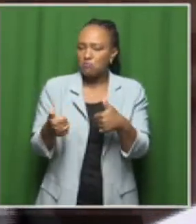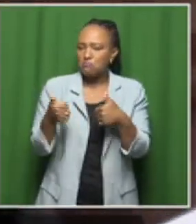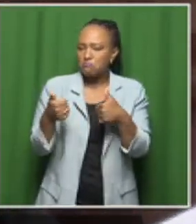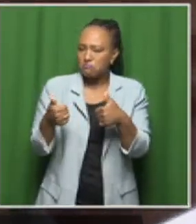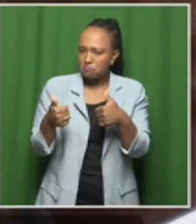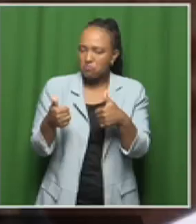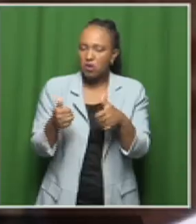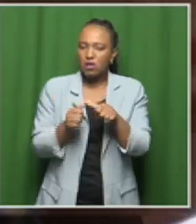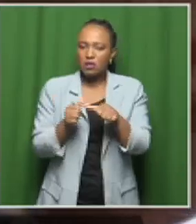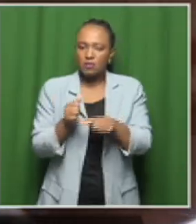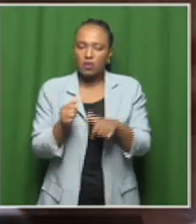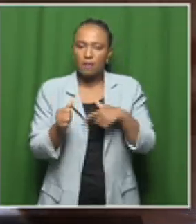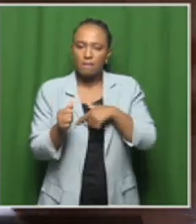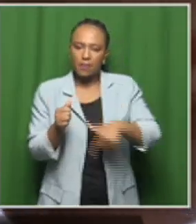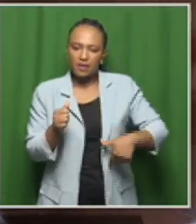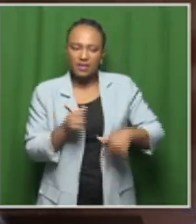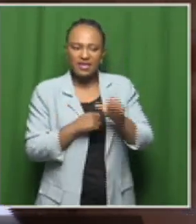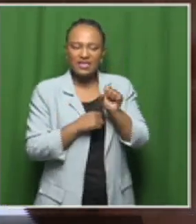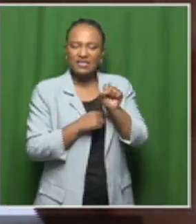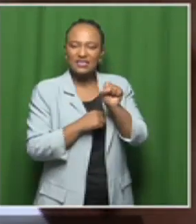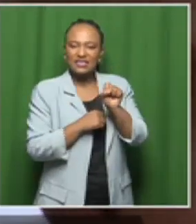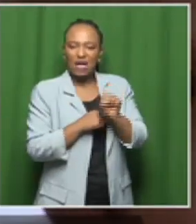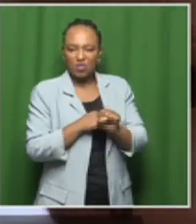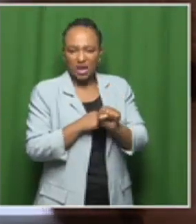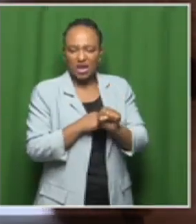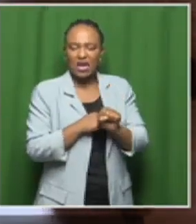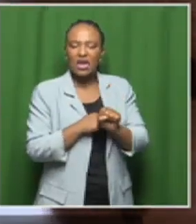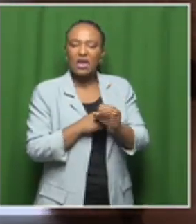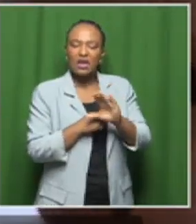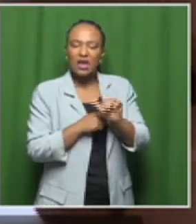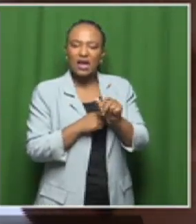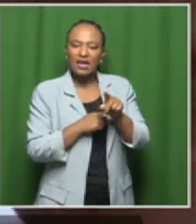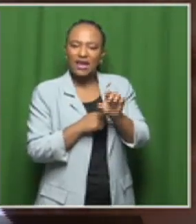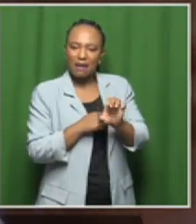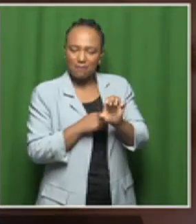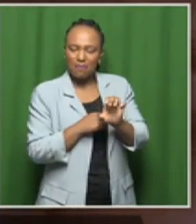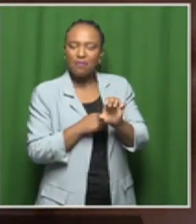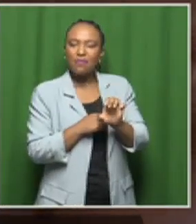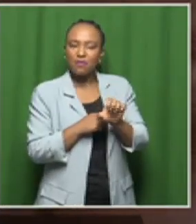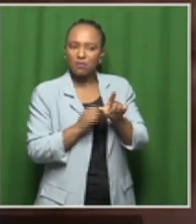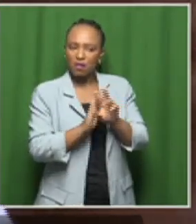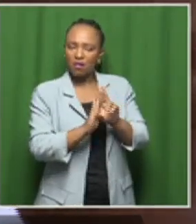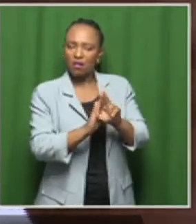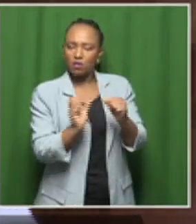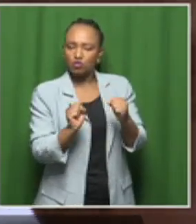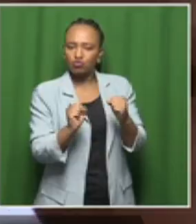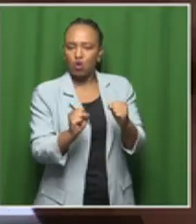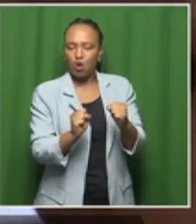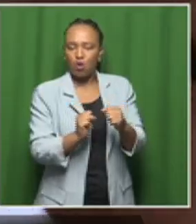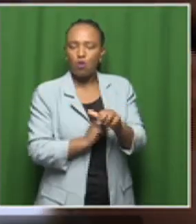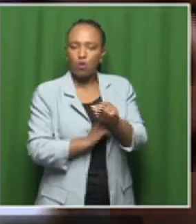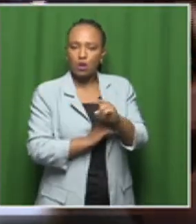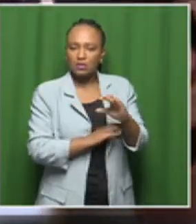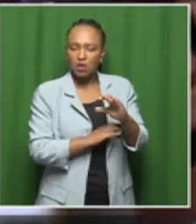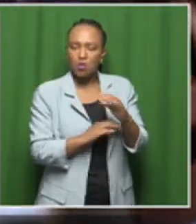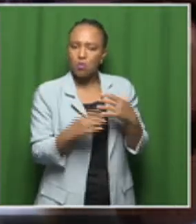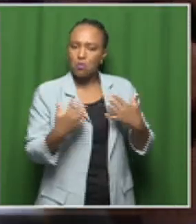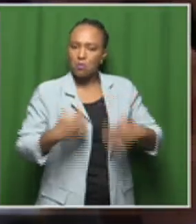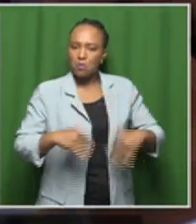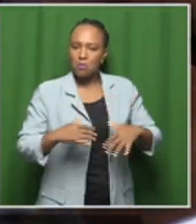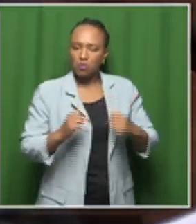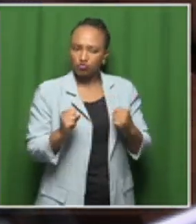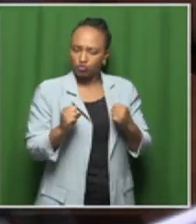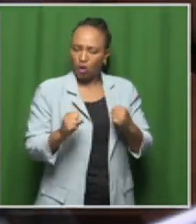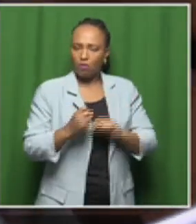President was in Southern Cape, and Southern Cape presented a strong ANC. And the ground for us is very fertile. That's why